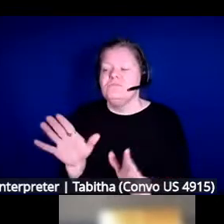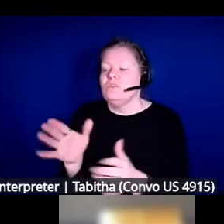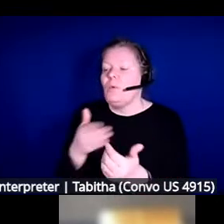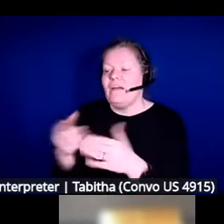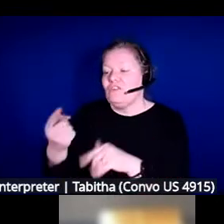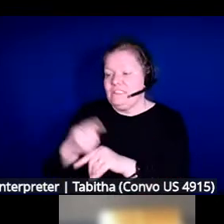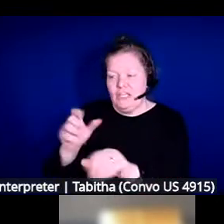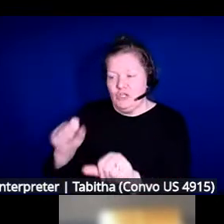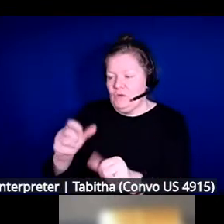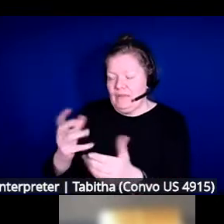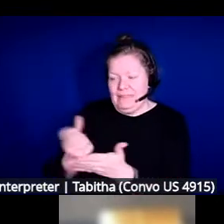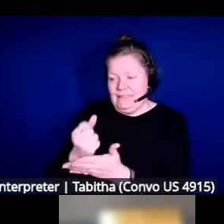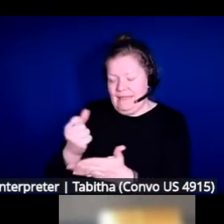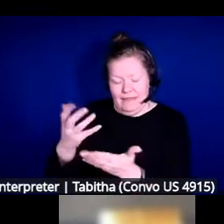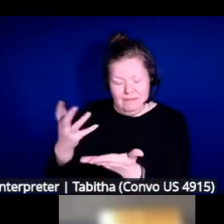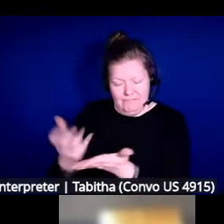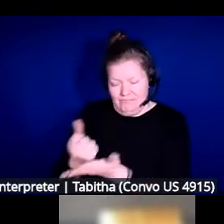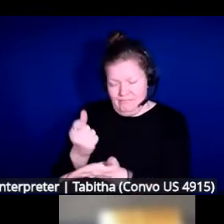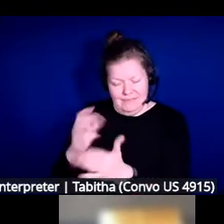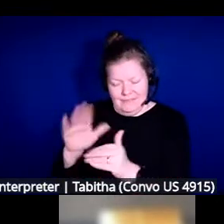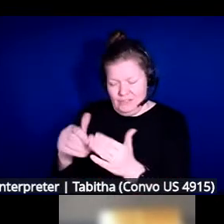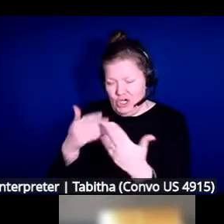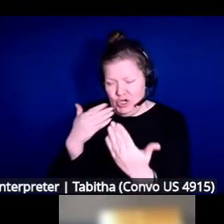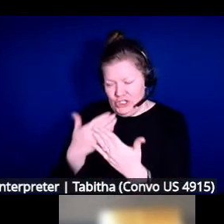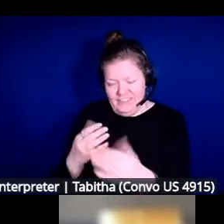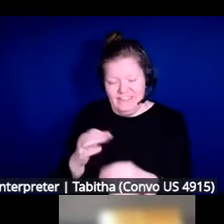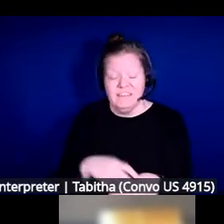you can take, my darling, you take. It's all good.